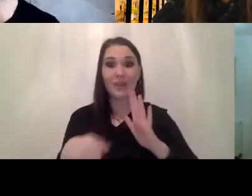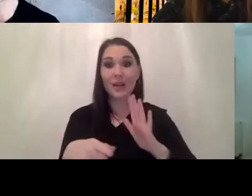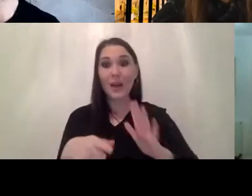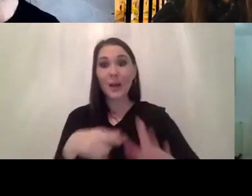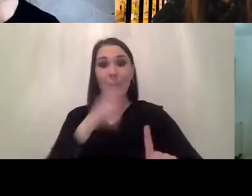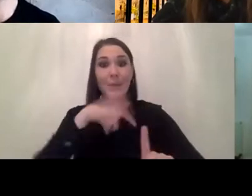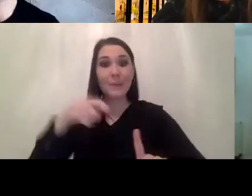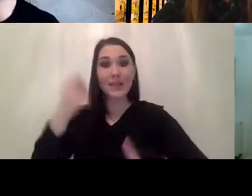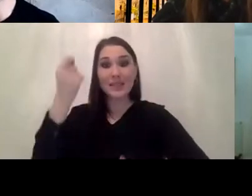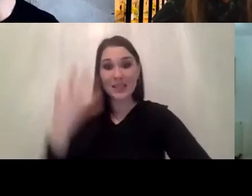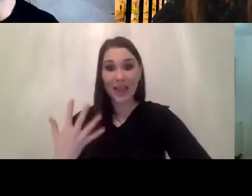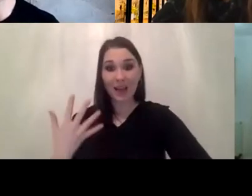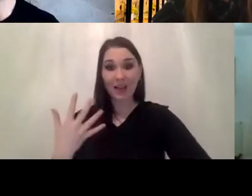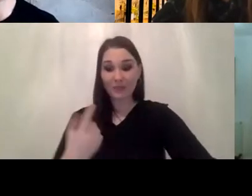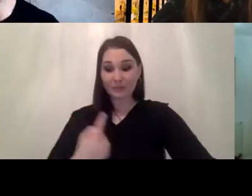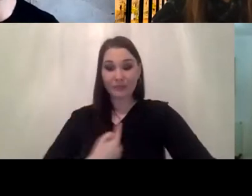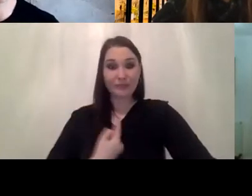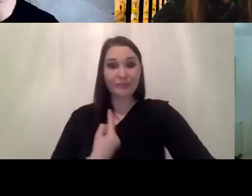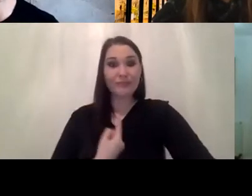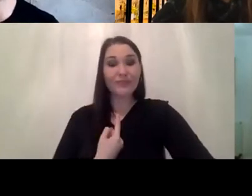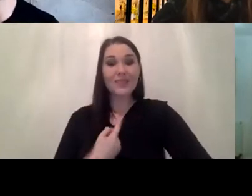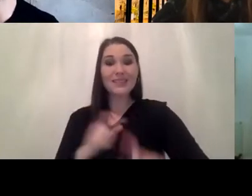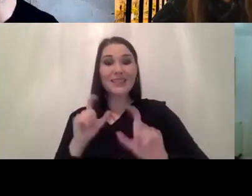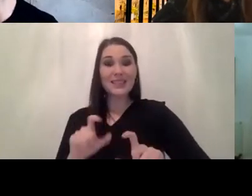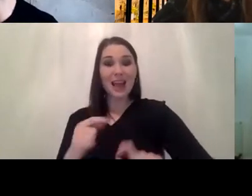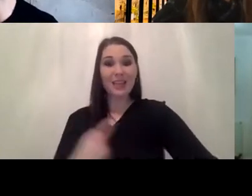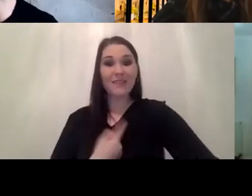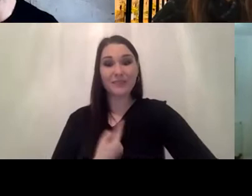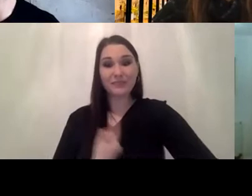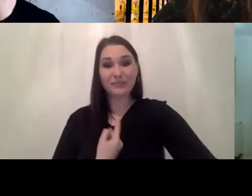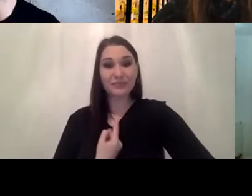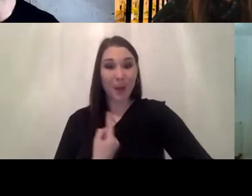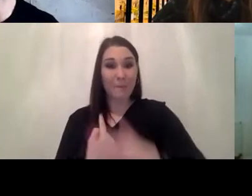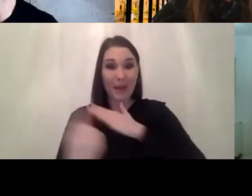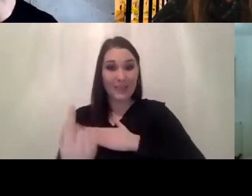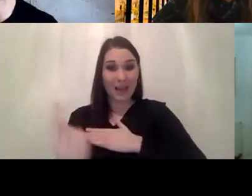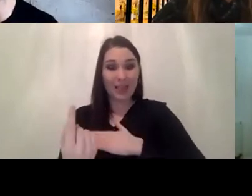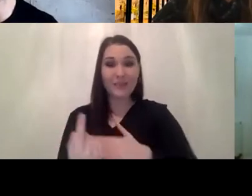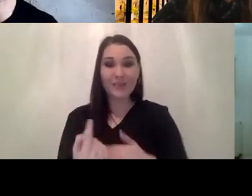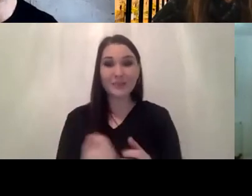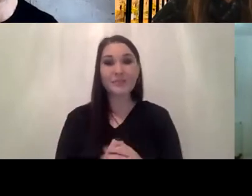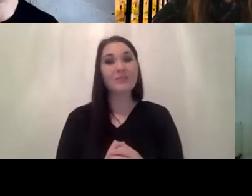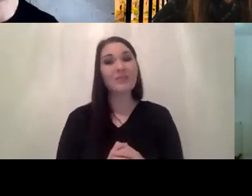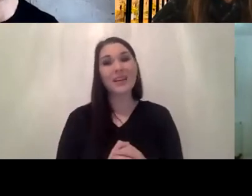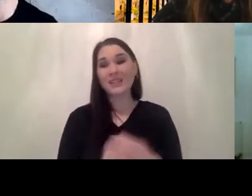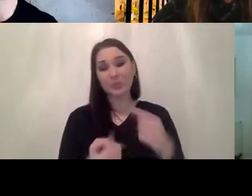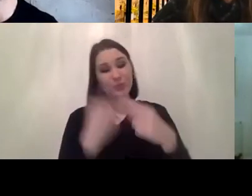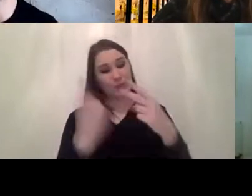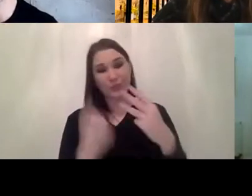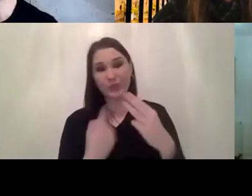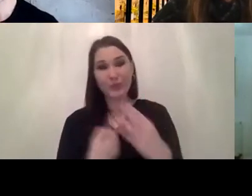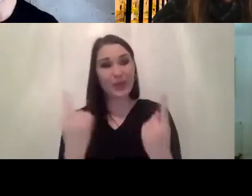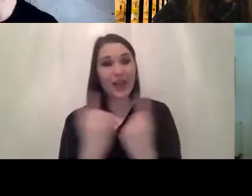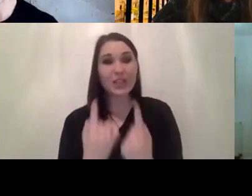were quarantining alone, especially in the beginning when things were really clamped down, had a whole different set of issues they had to go through, different